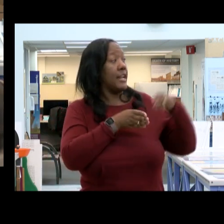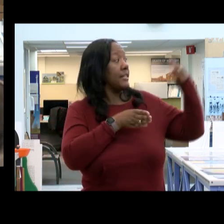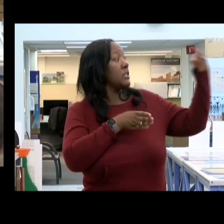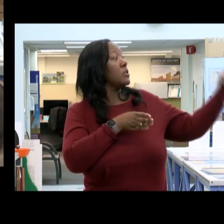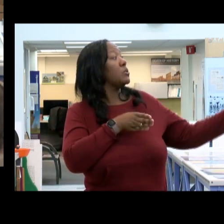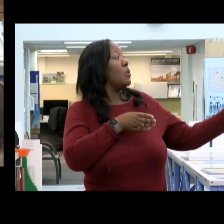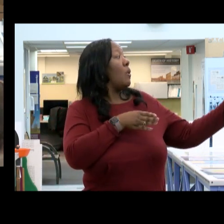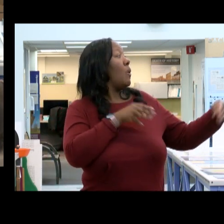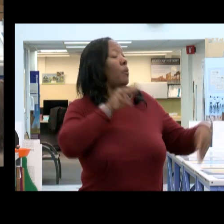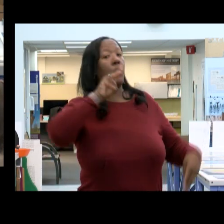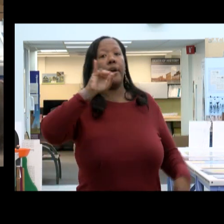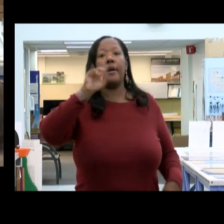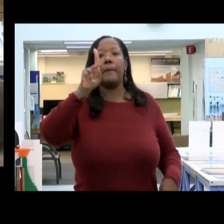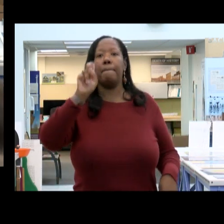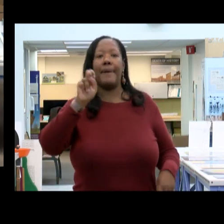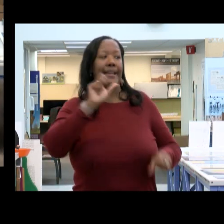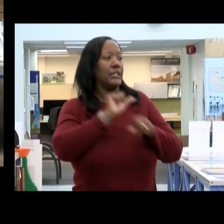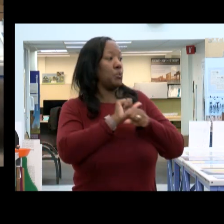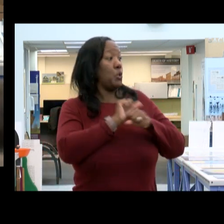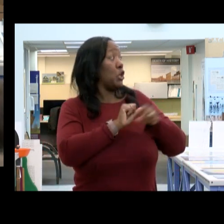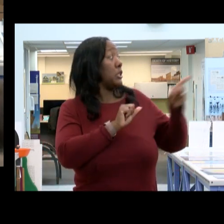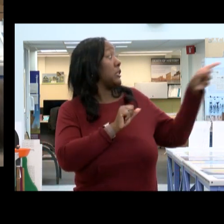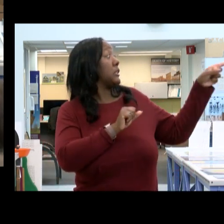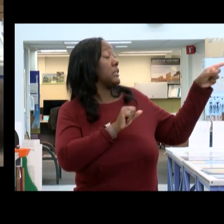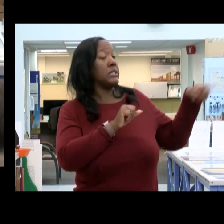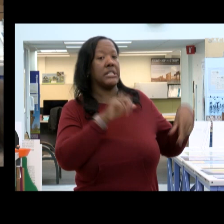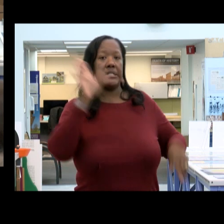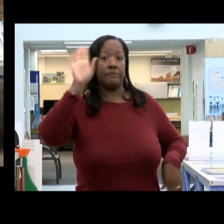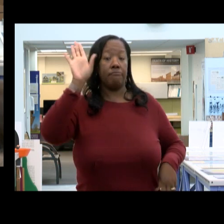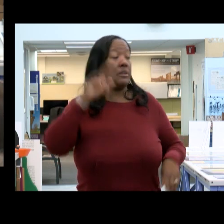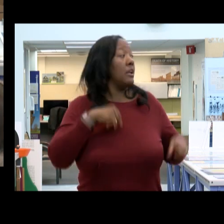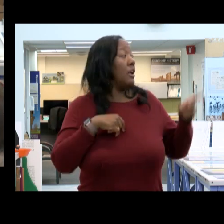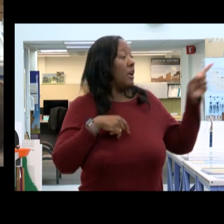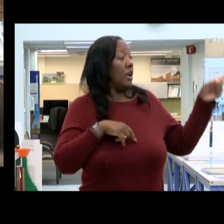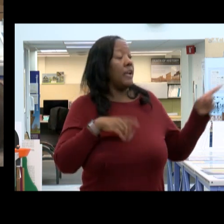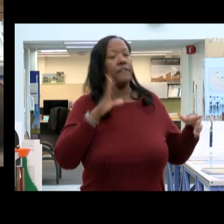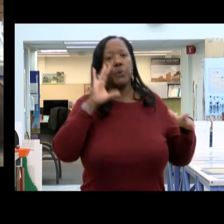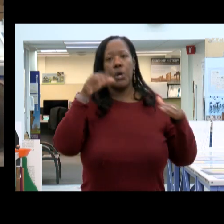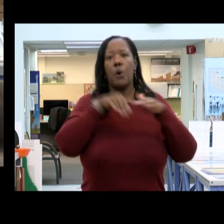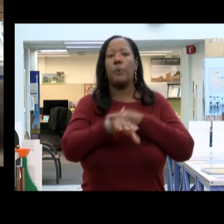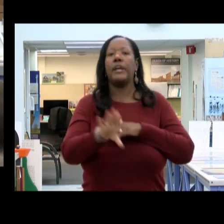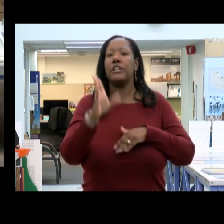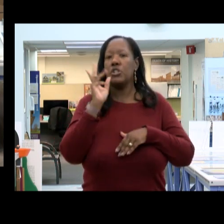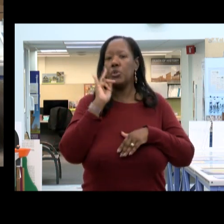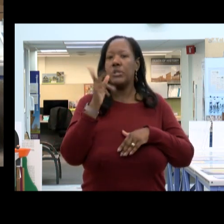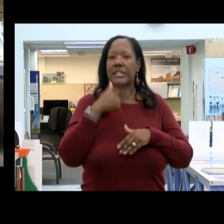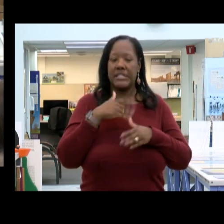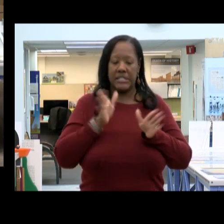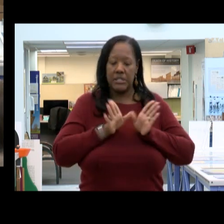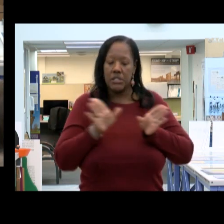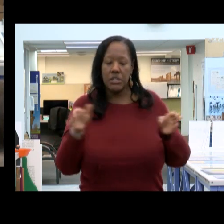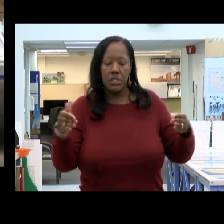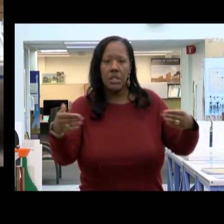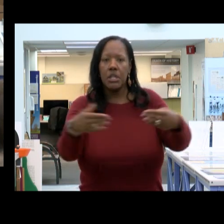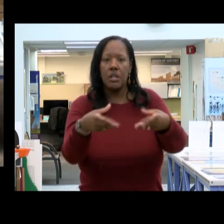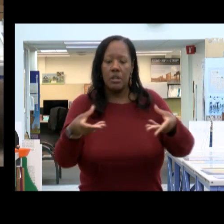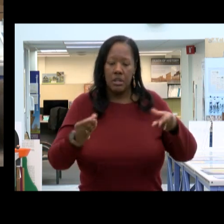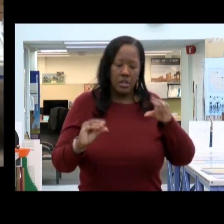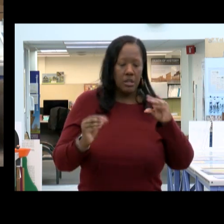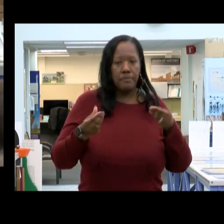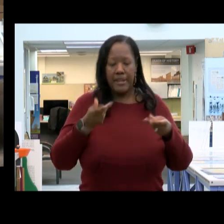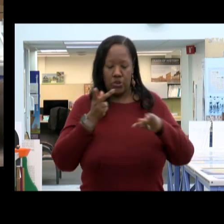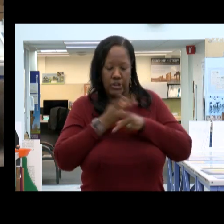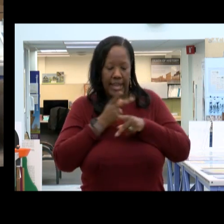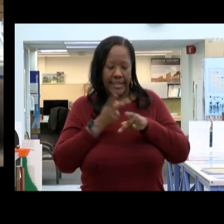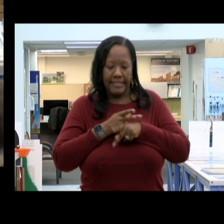working, you take the material, you're speccing it all out, you understand exactly what the thickness is all the way around, you're making your calculations,